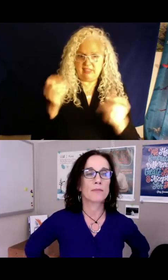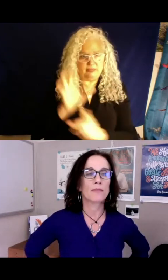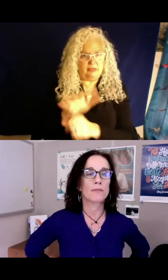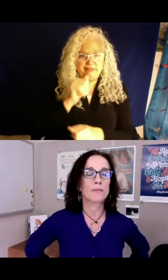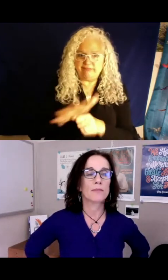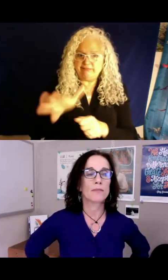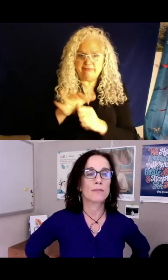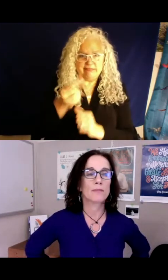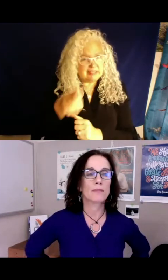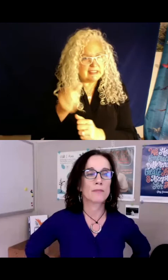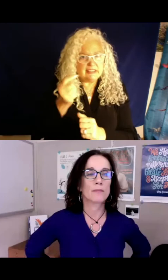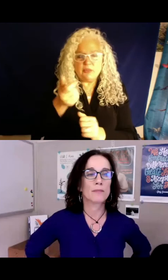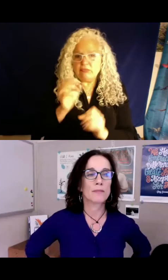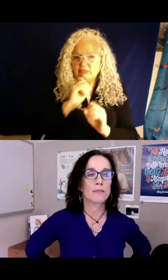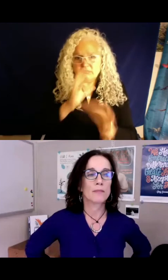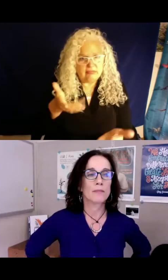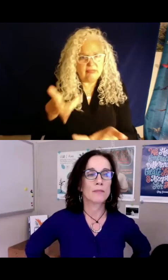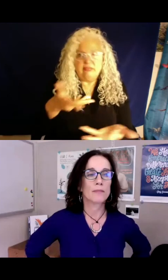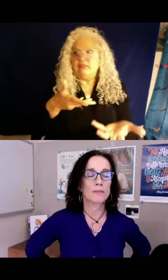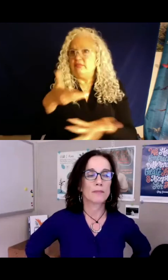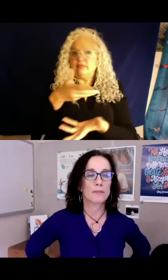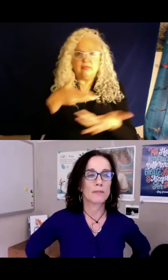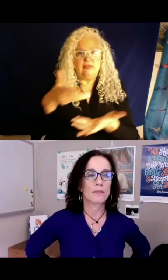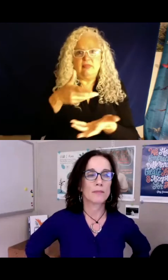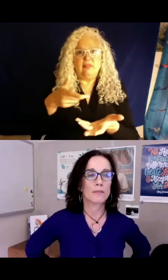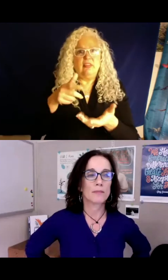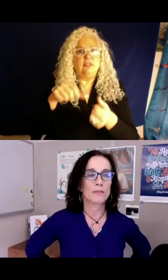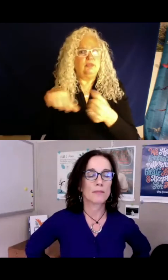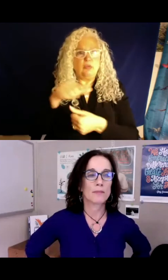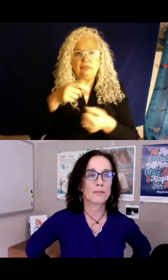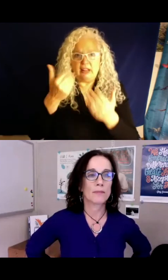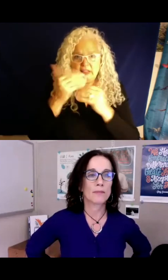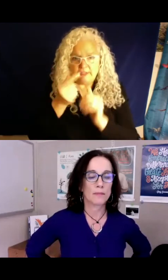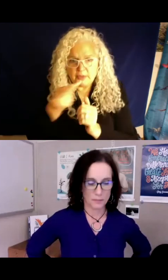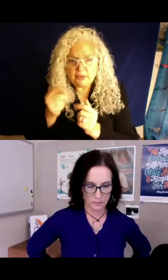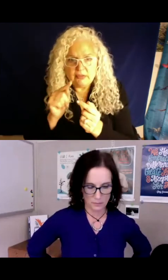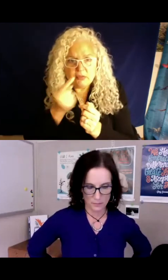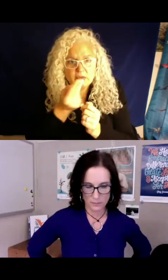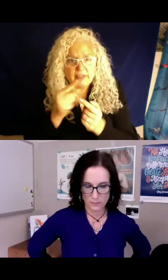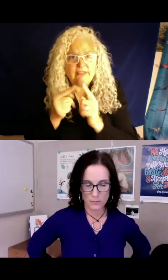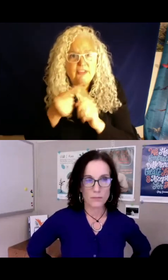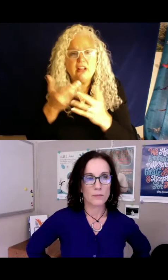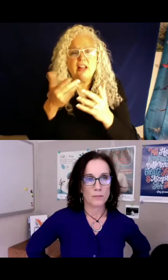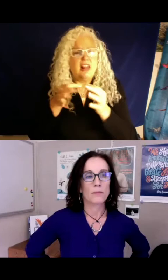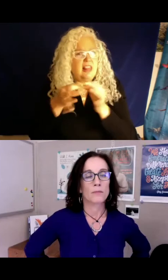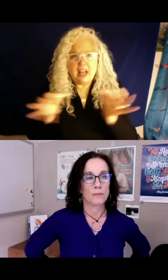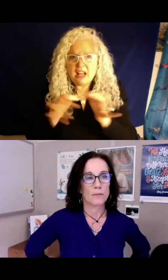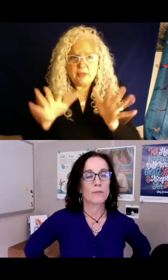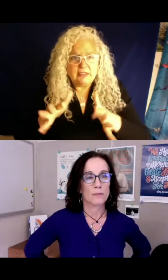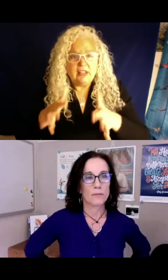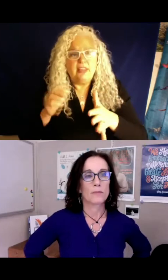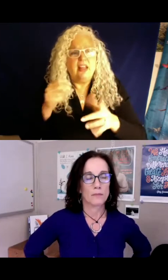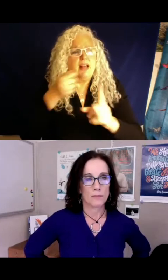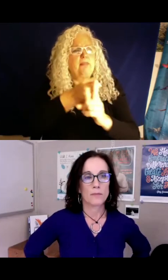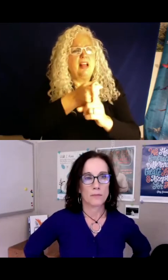Now, if a deaf child does not have enough language exposure and does not have those experiences, the limited socialization, just